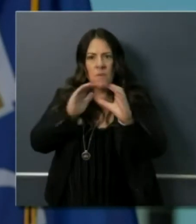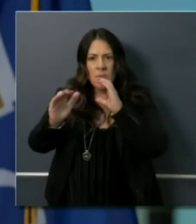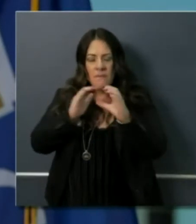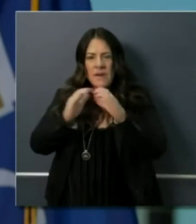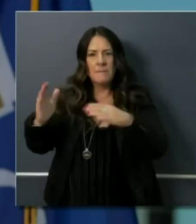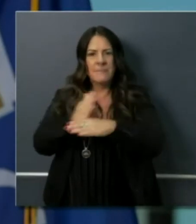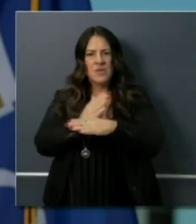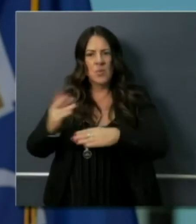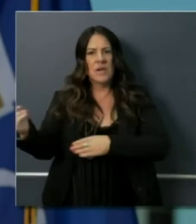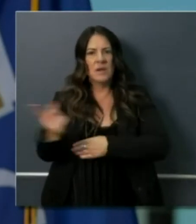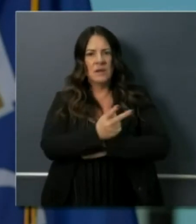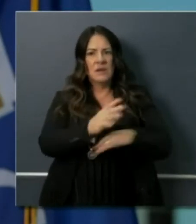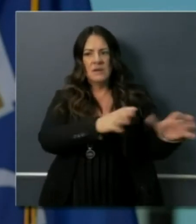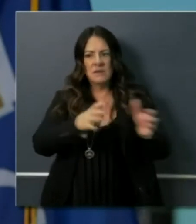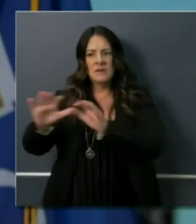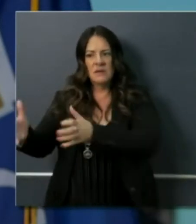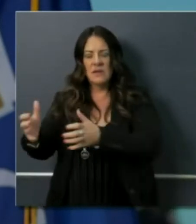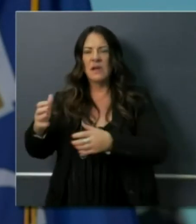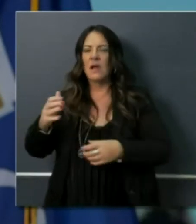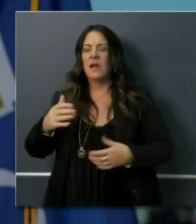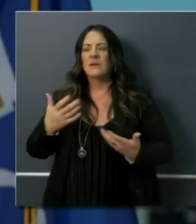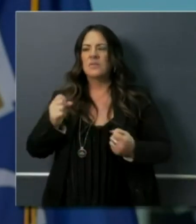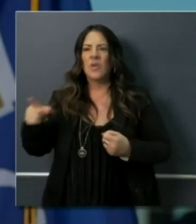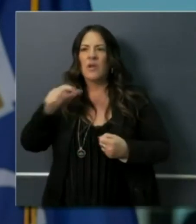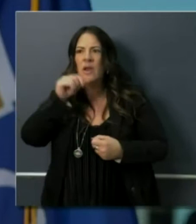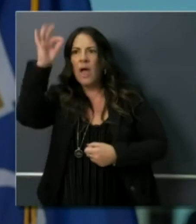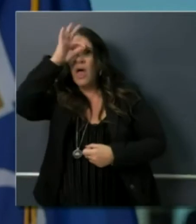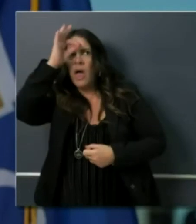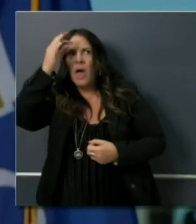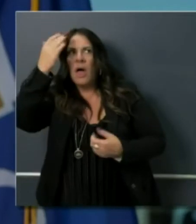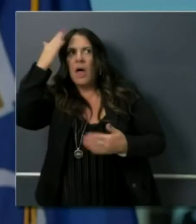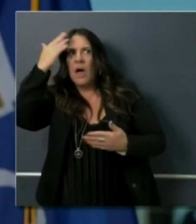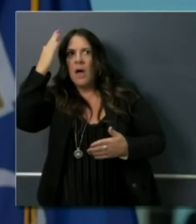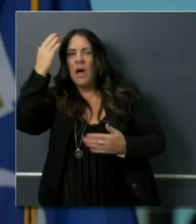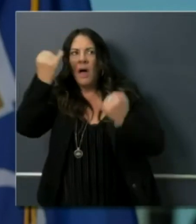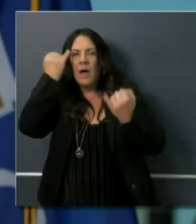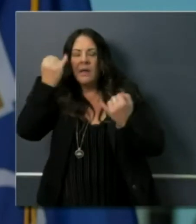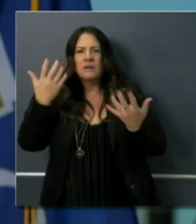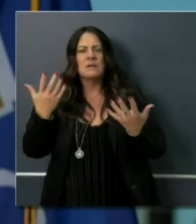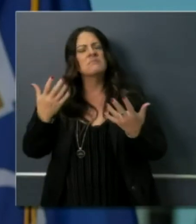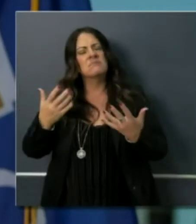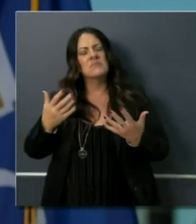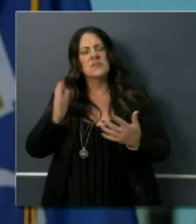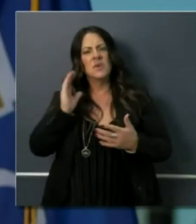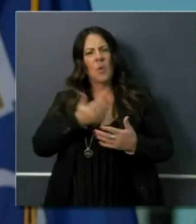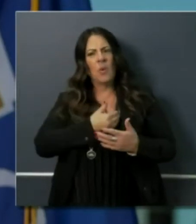So together, all of these efforts, we hope and believe, will help us galvanize our